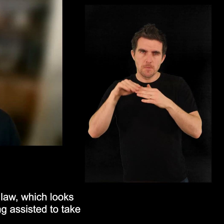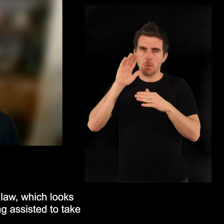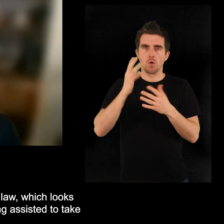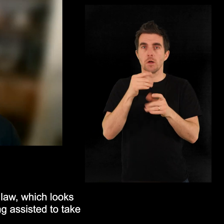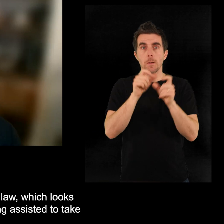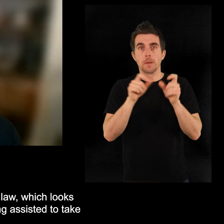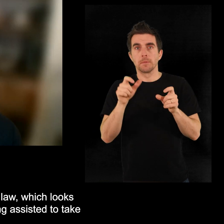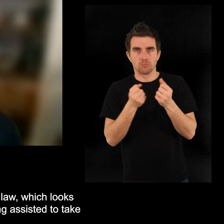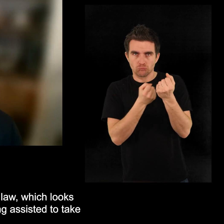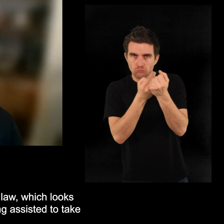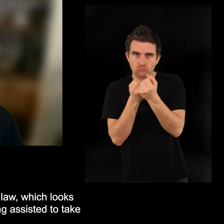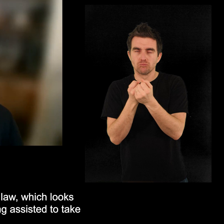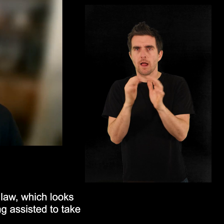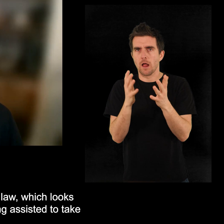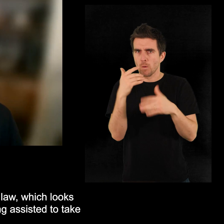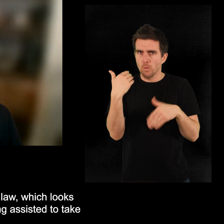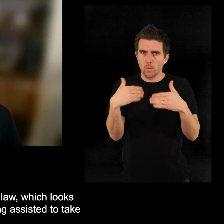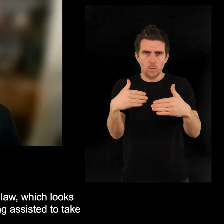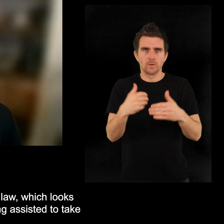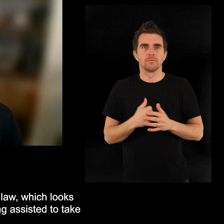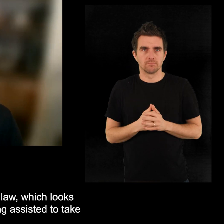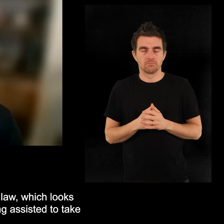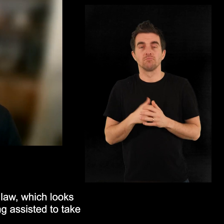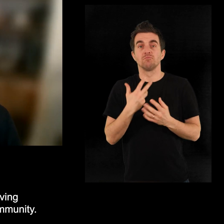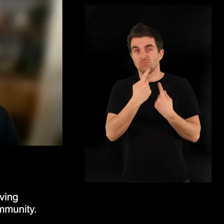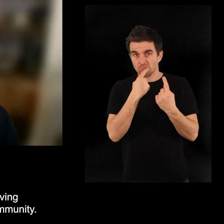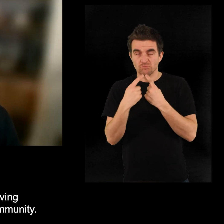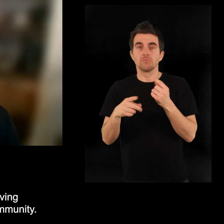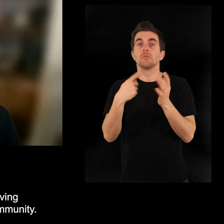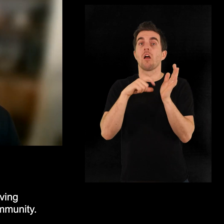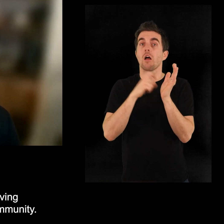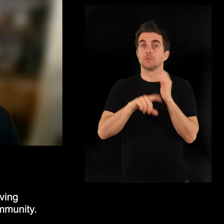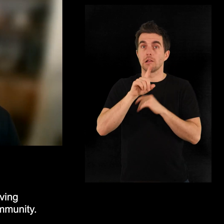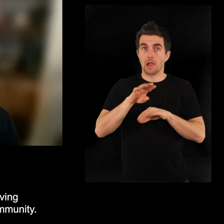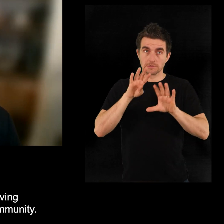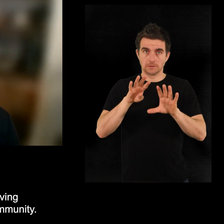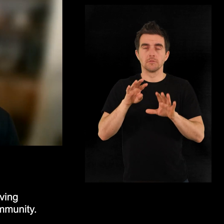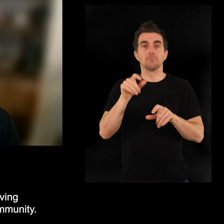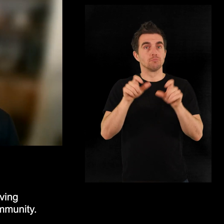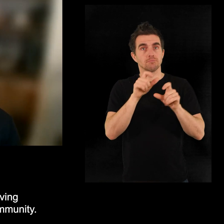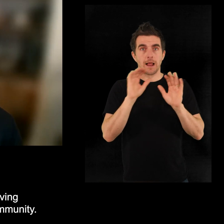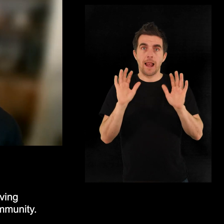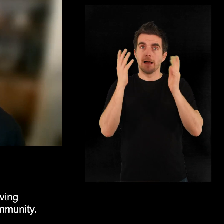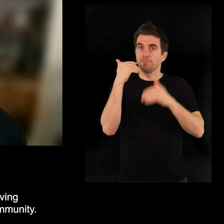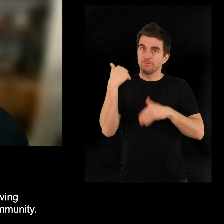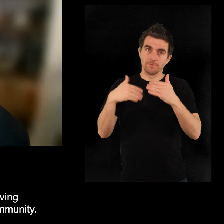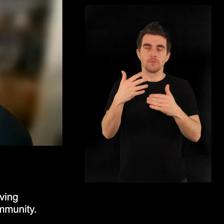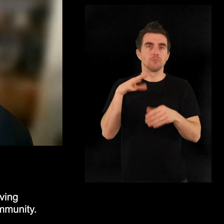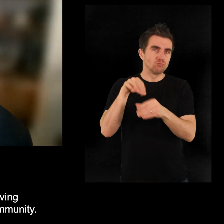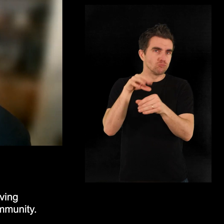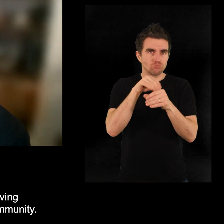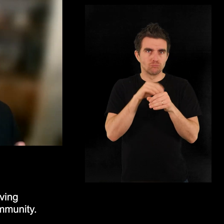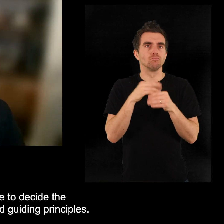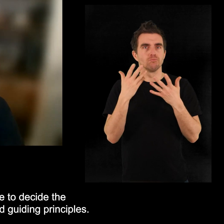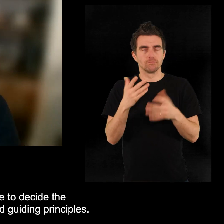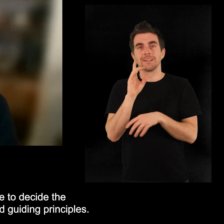some detail at people being assisted to take decisions, and in Article 19, living independently and in the